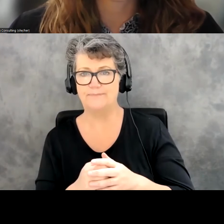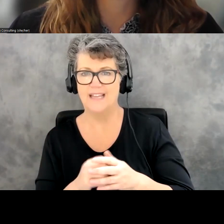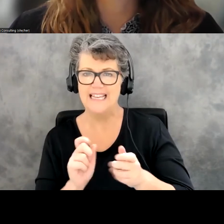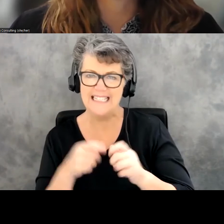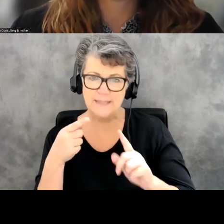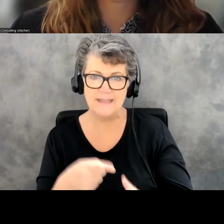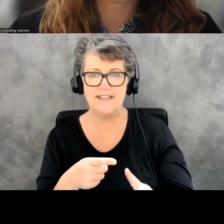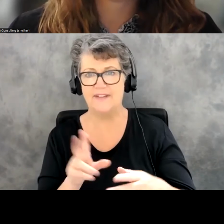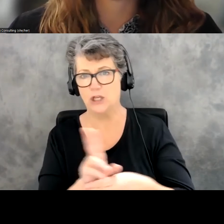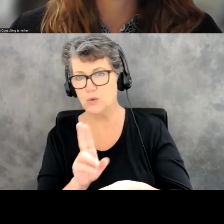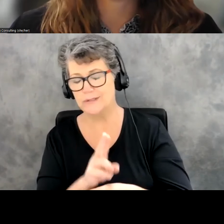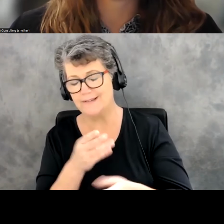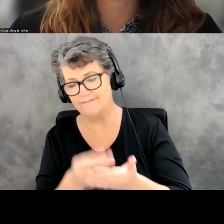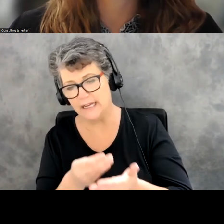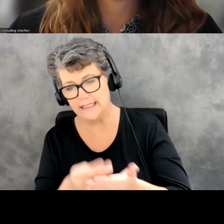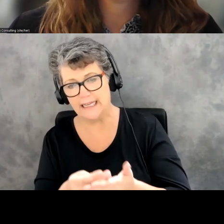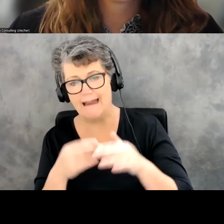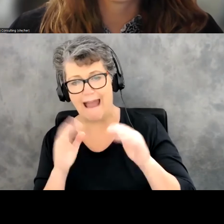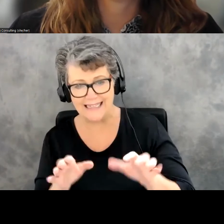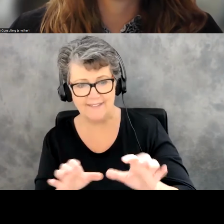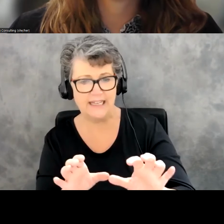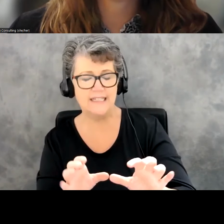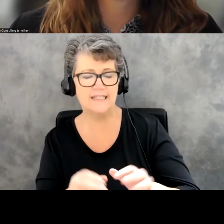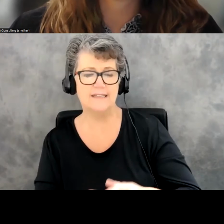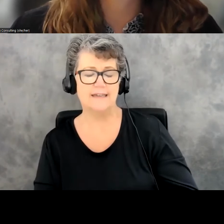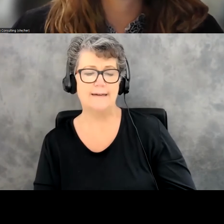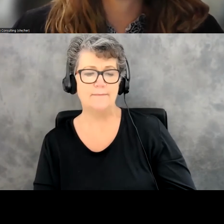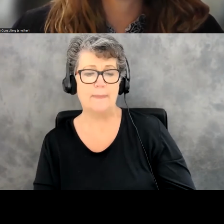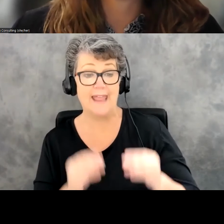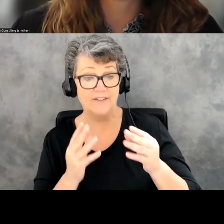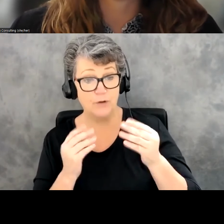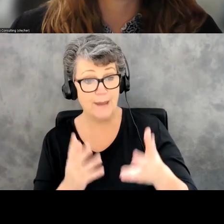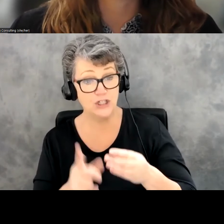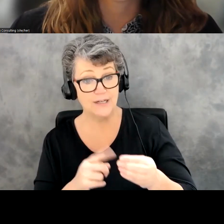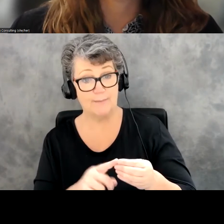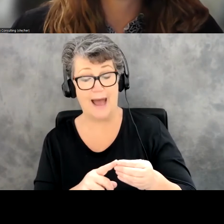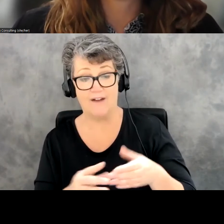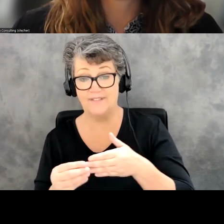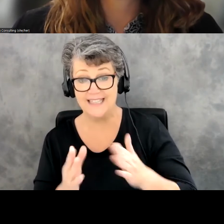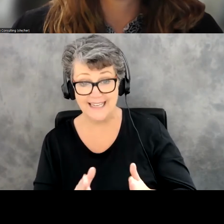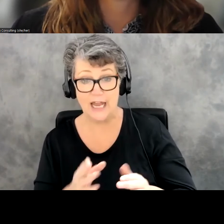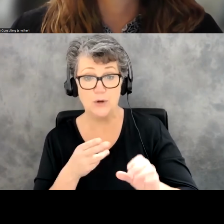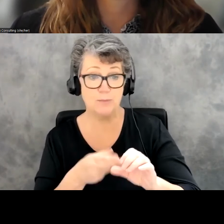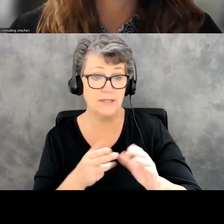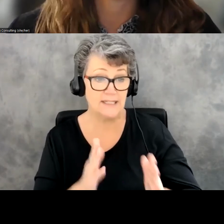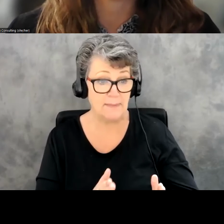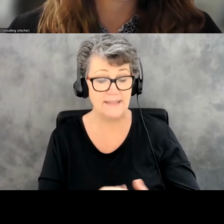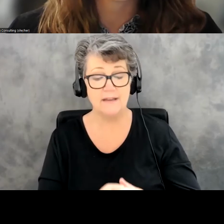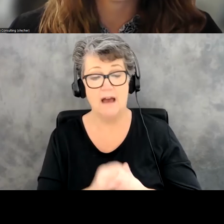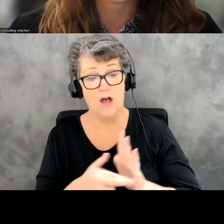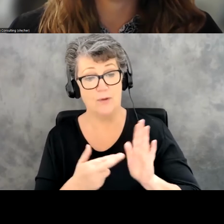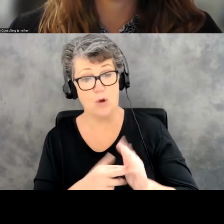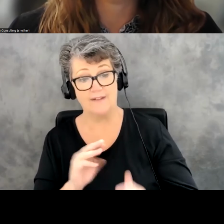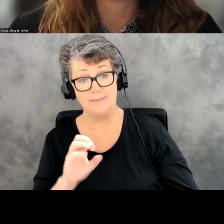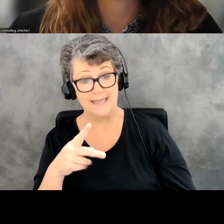specific uses of funding, activities, information on facilitators and participants, the role of managed